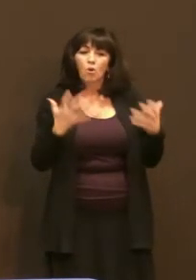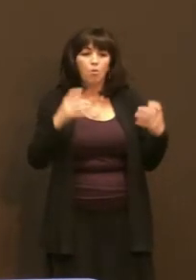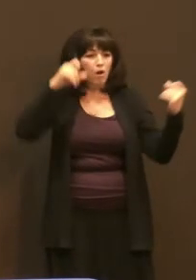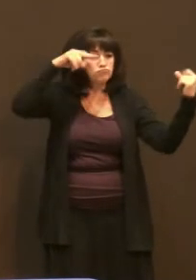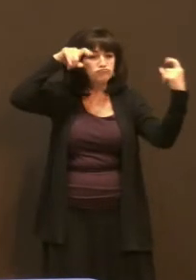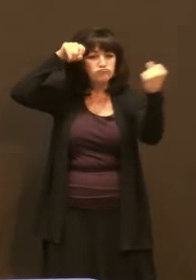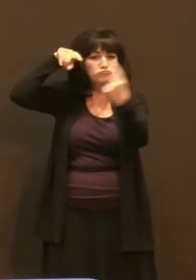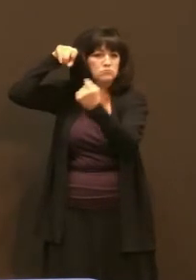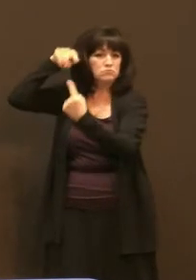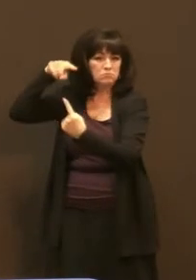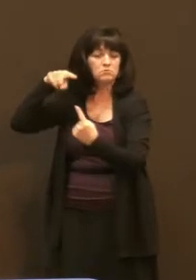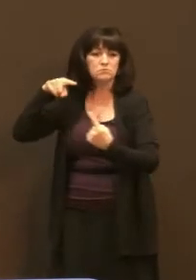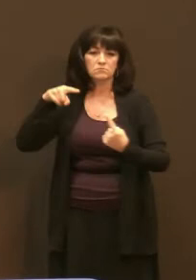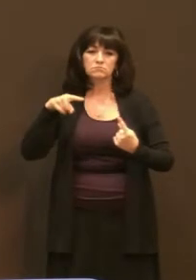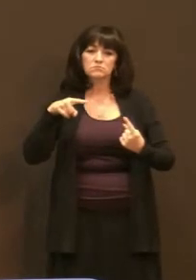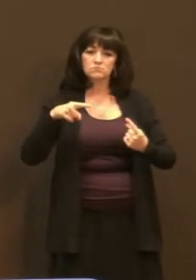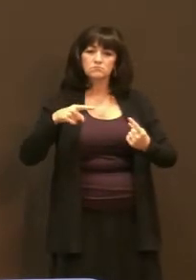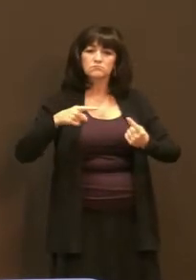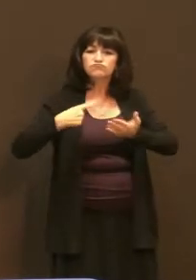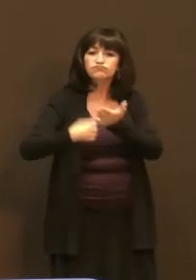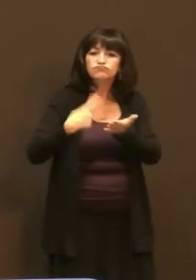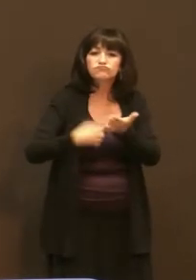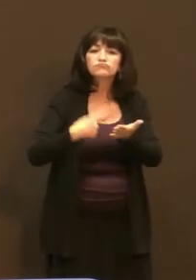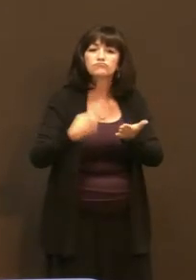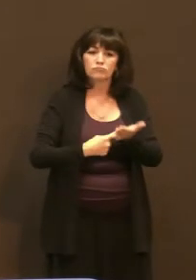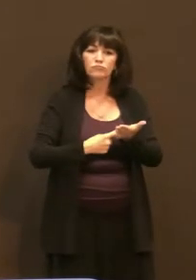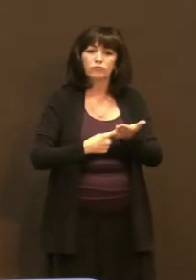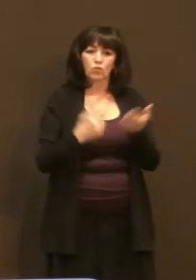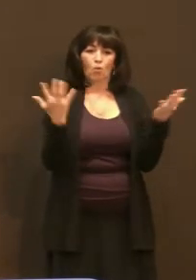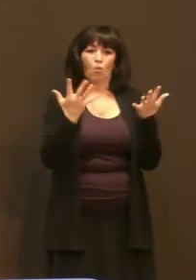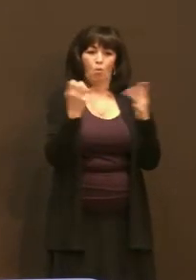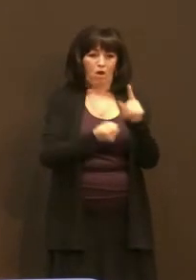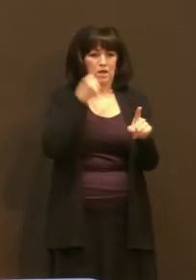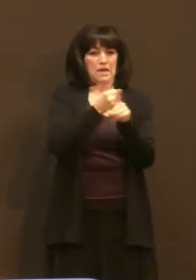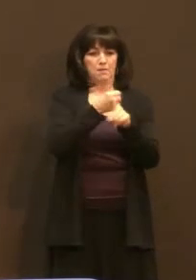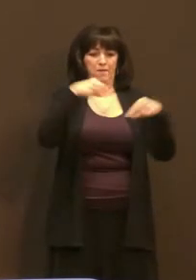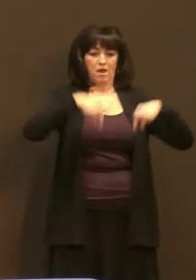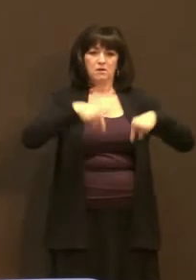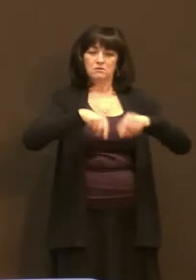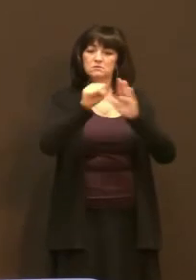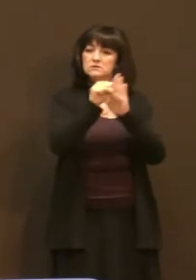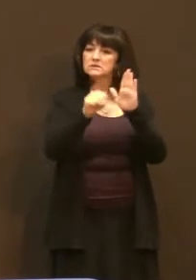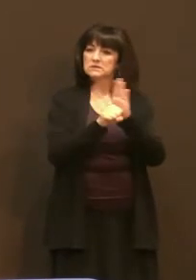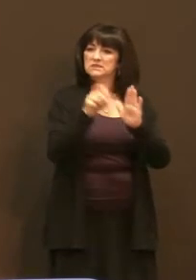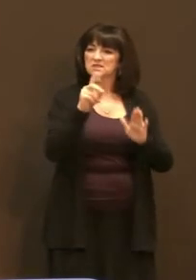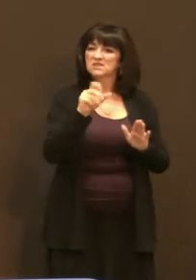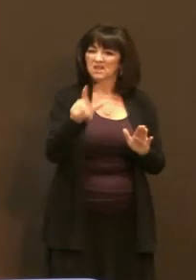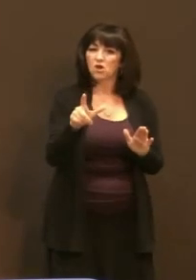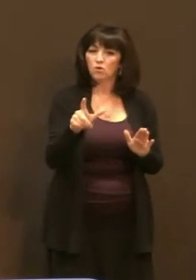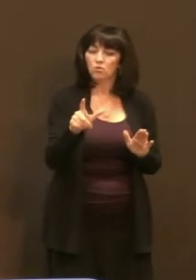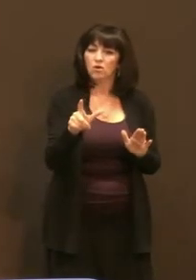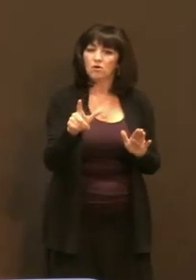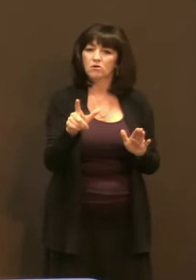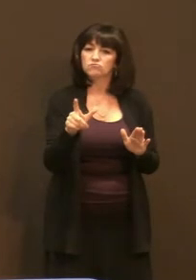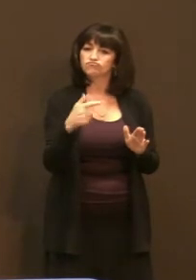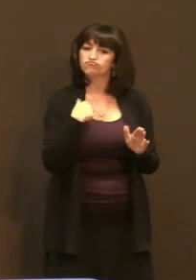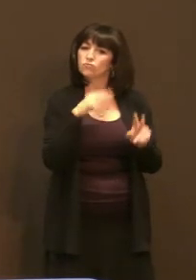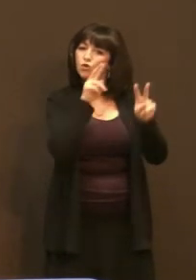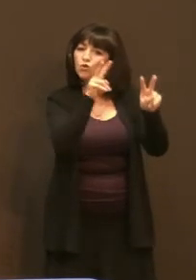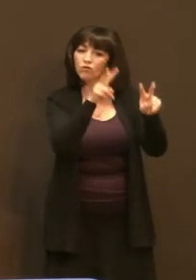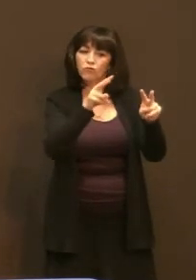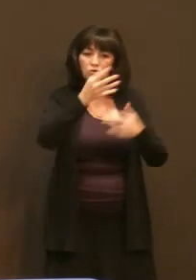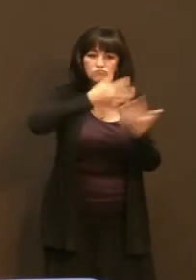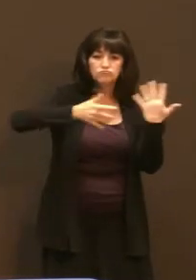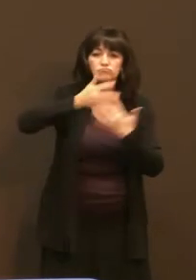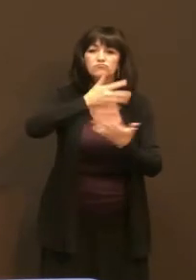potential impact on the state of Delaware. So we're looking forward to that. Just to give you some idea of